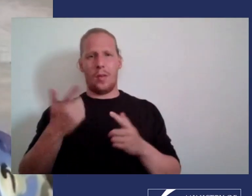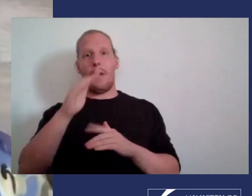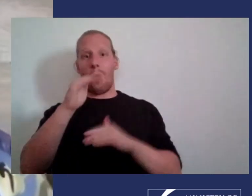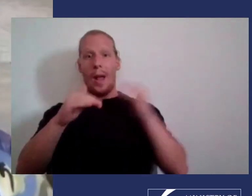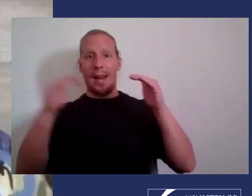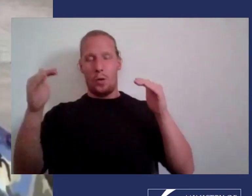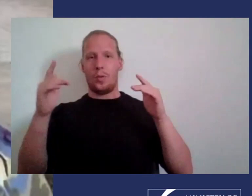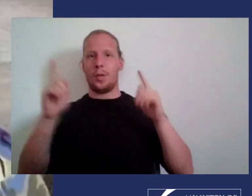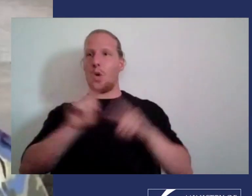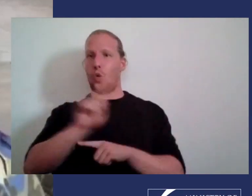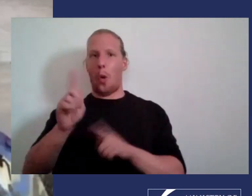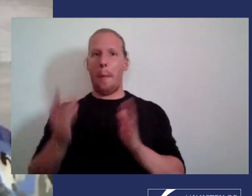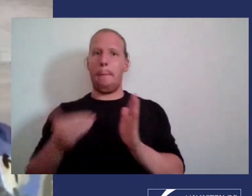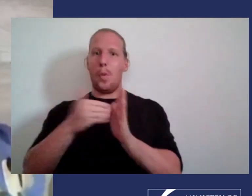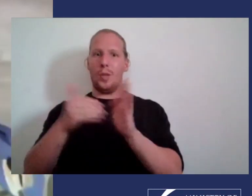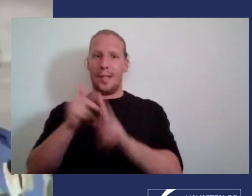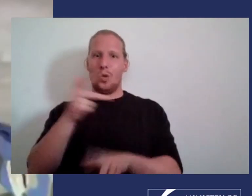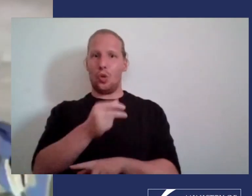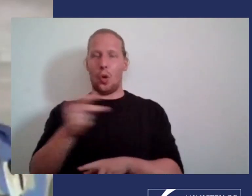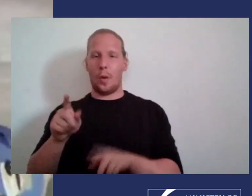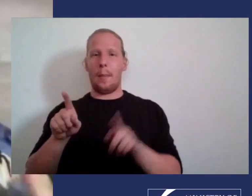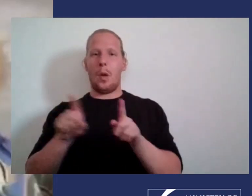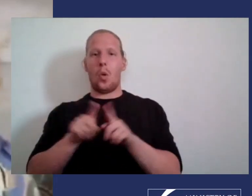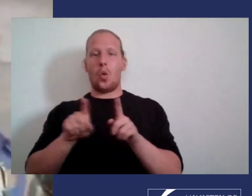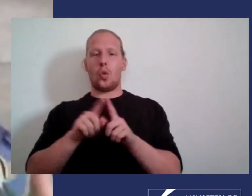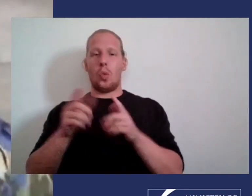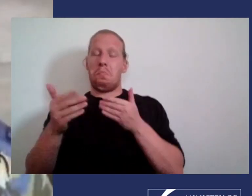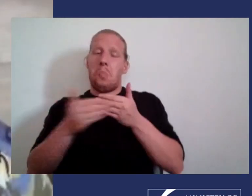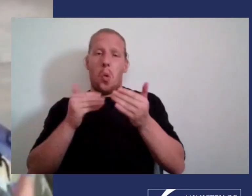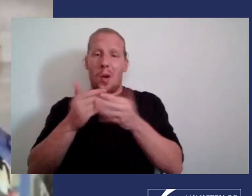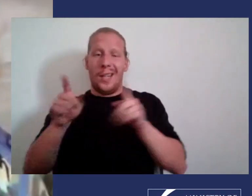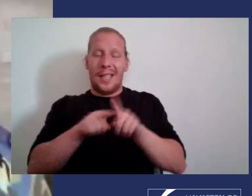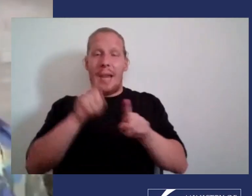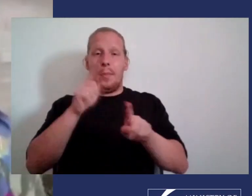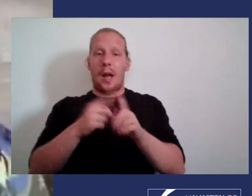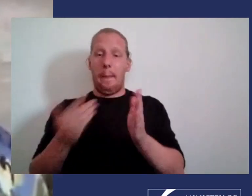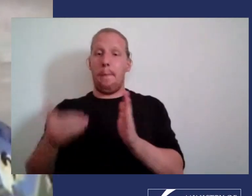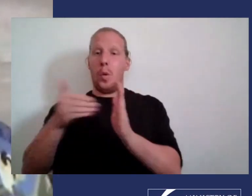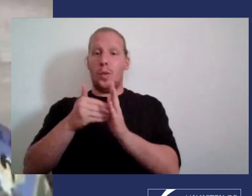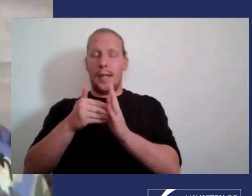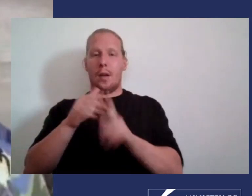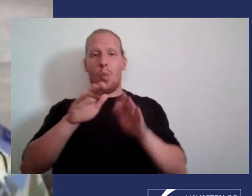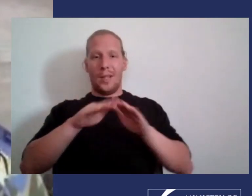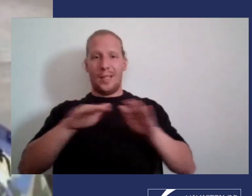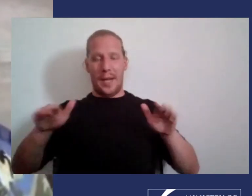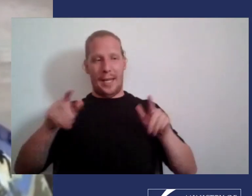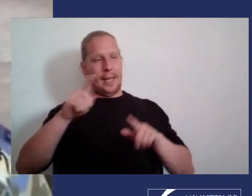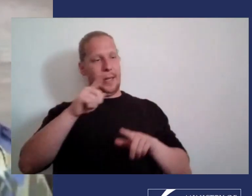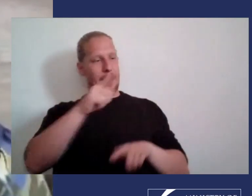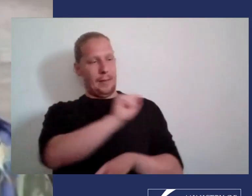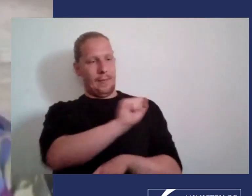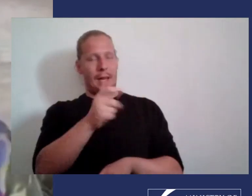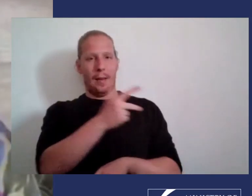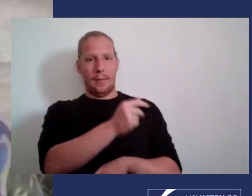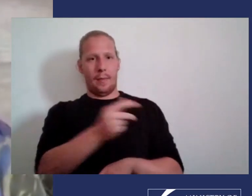get your boosters, and maybe organise to get your boosters at the same time as your tamariki getting theirs, if that works for you. But I think